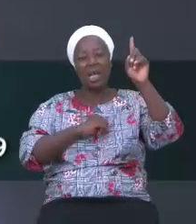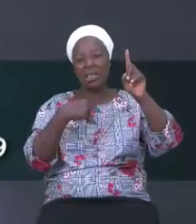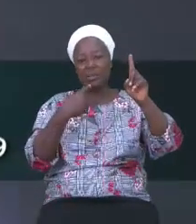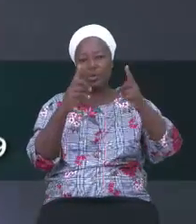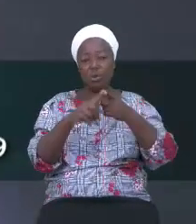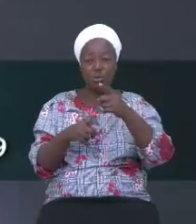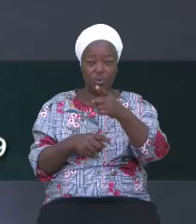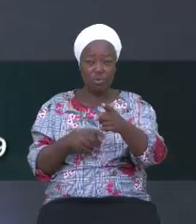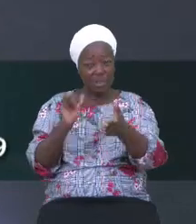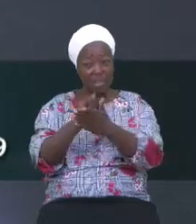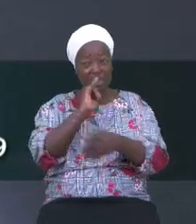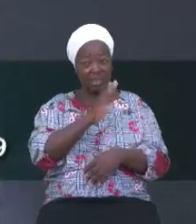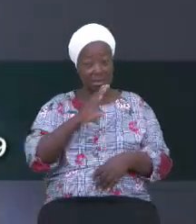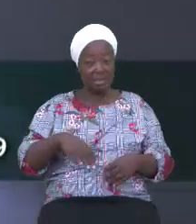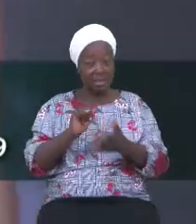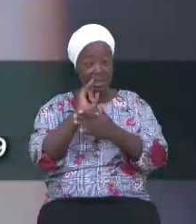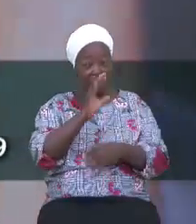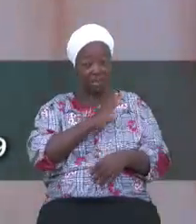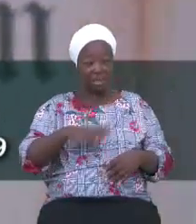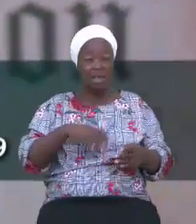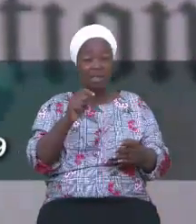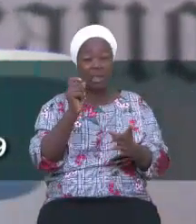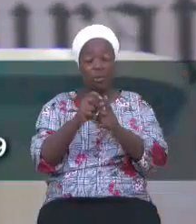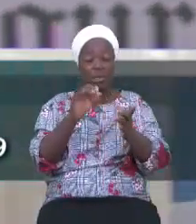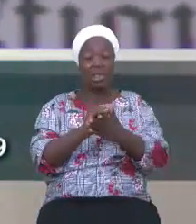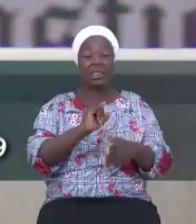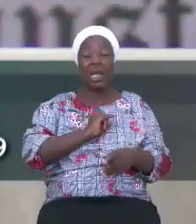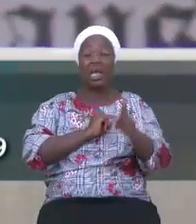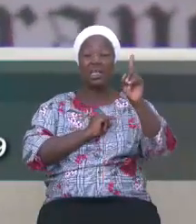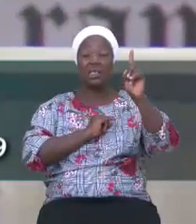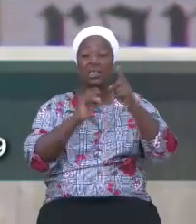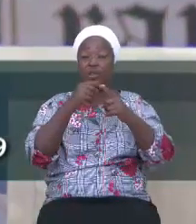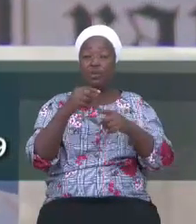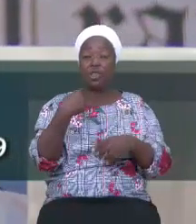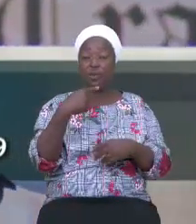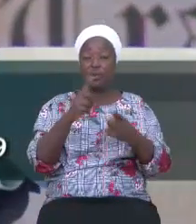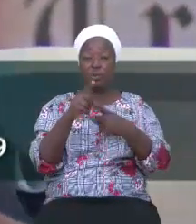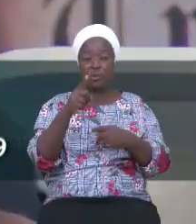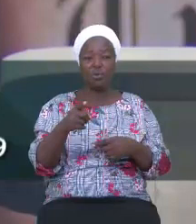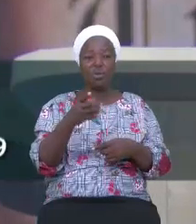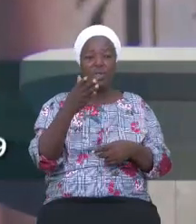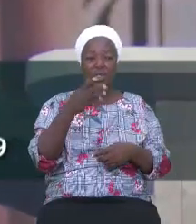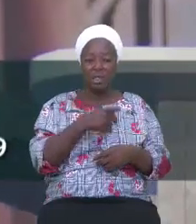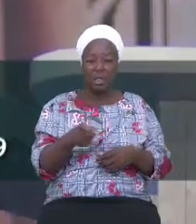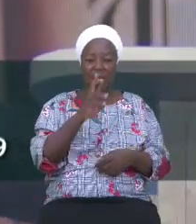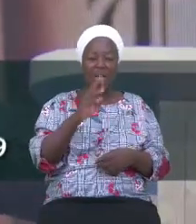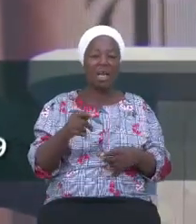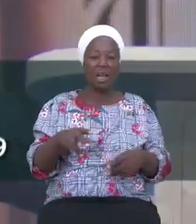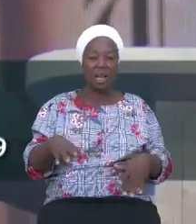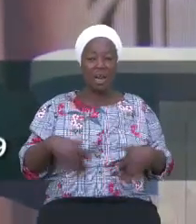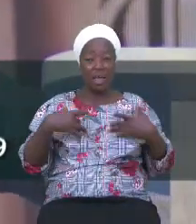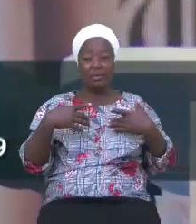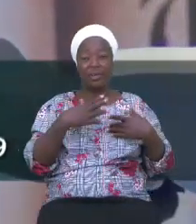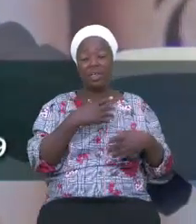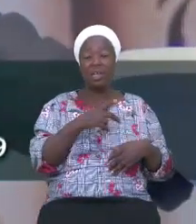unto you, that's Christ, the words that I speak unto you, they are life, they are spirit,